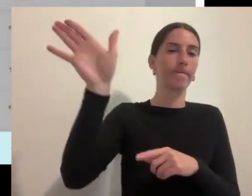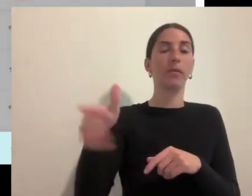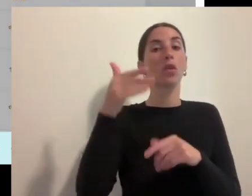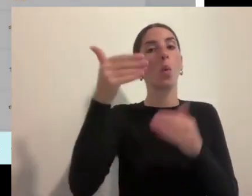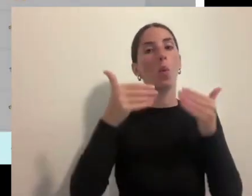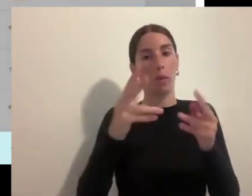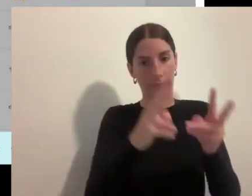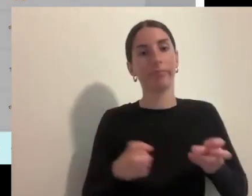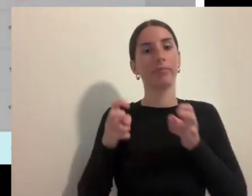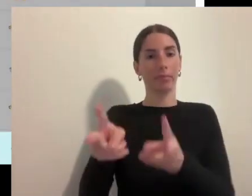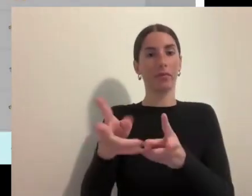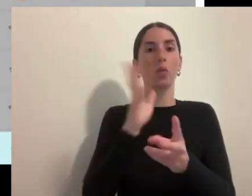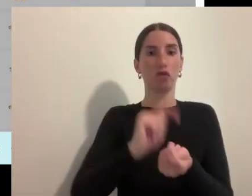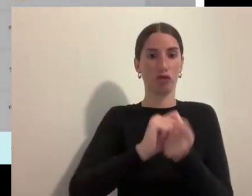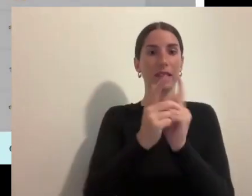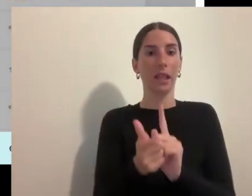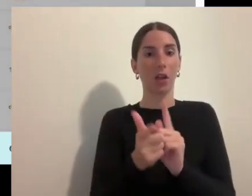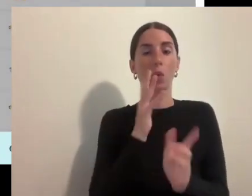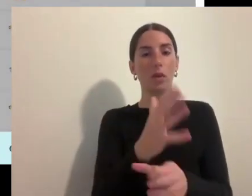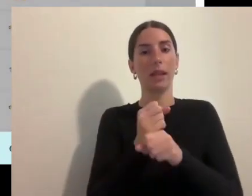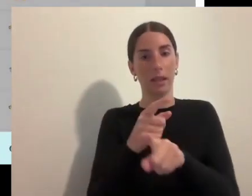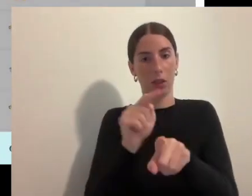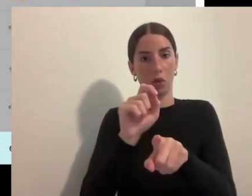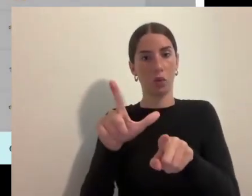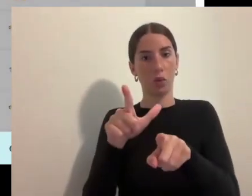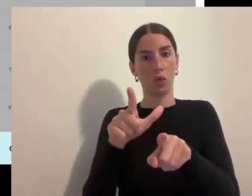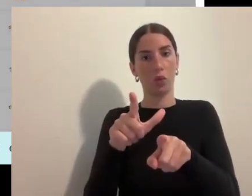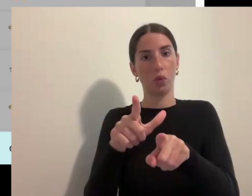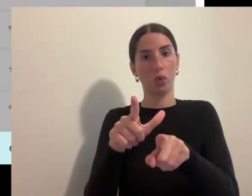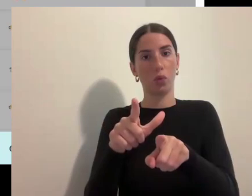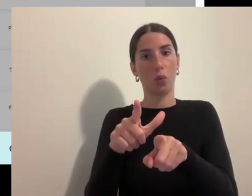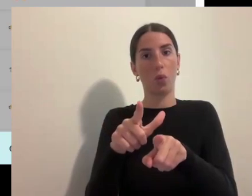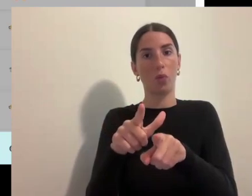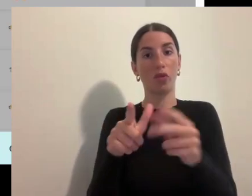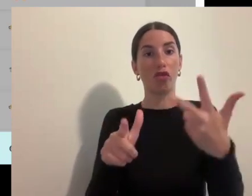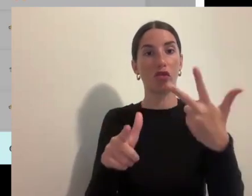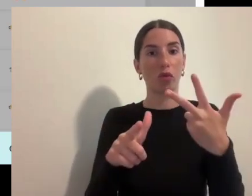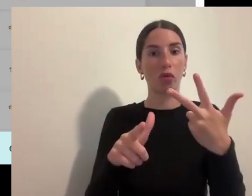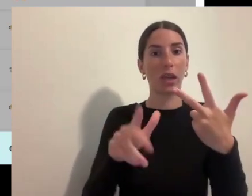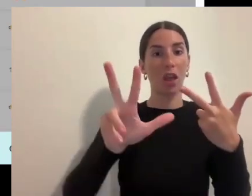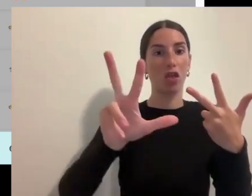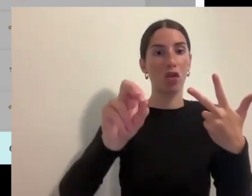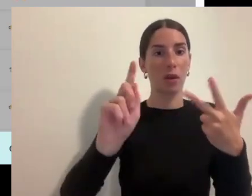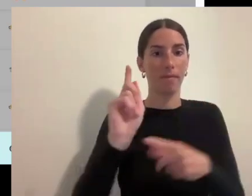and it will be transcribed. You get this tool, you can get 3 30-minute transcriptions per